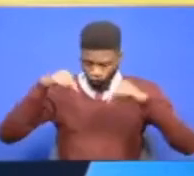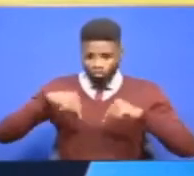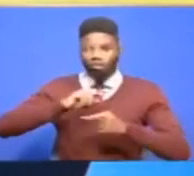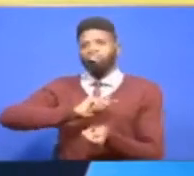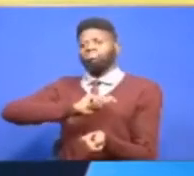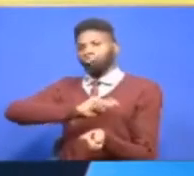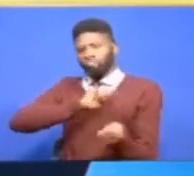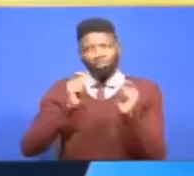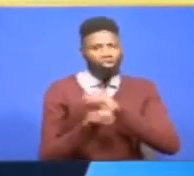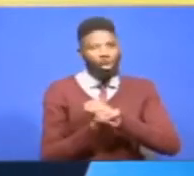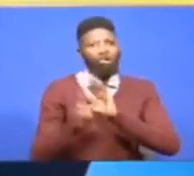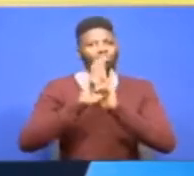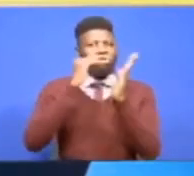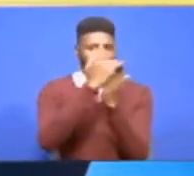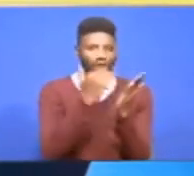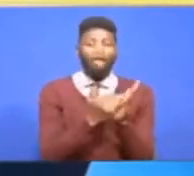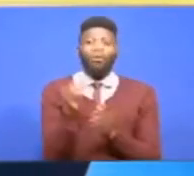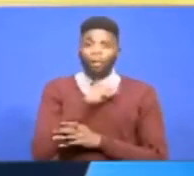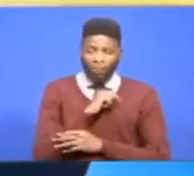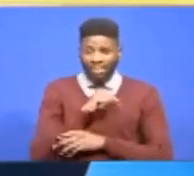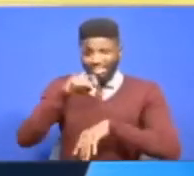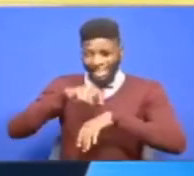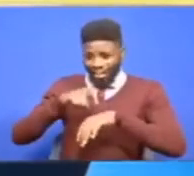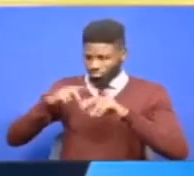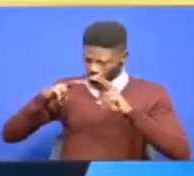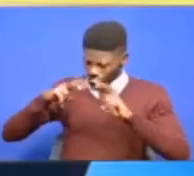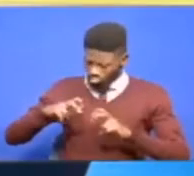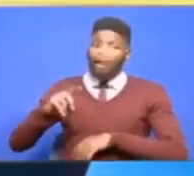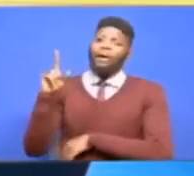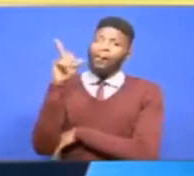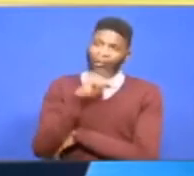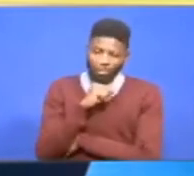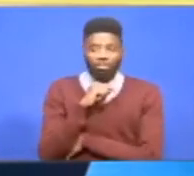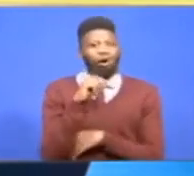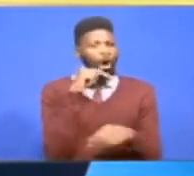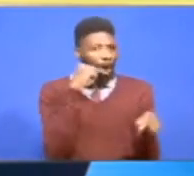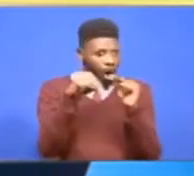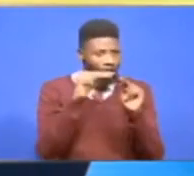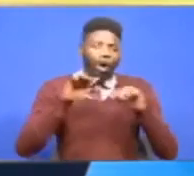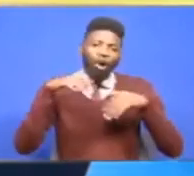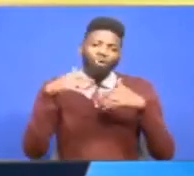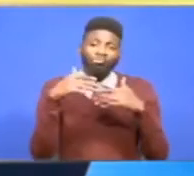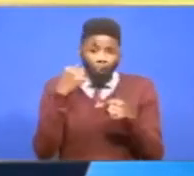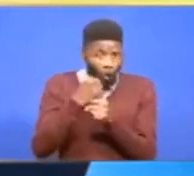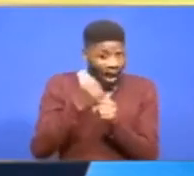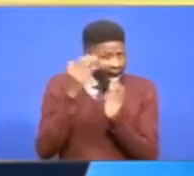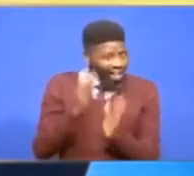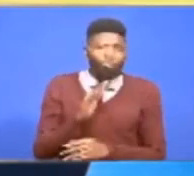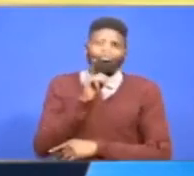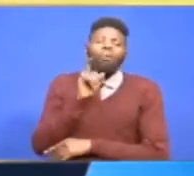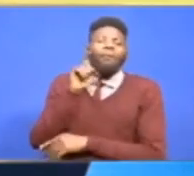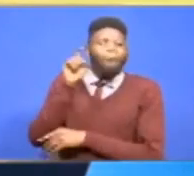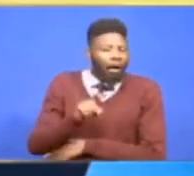protocol that once tested, a hotel or restaurant worker will not need another